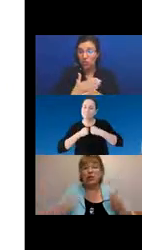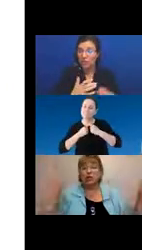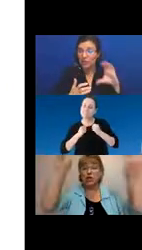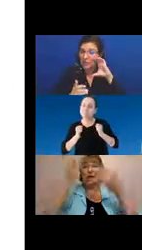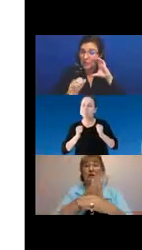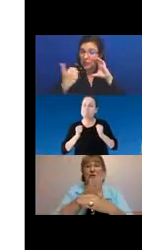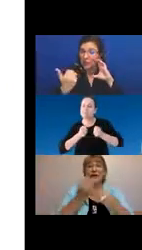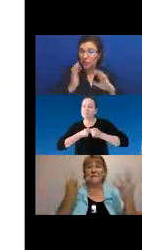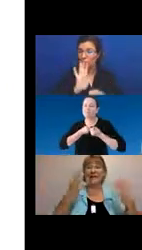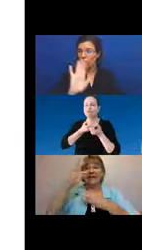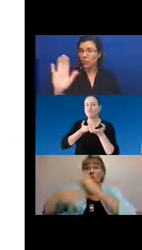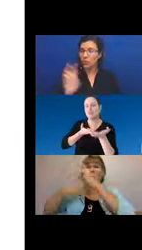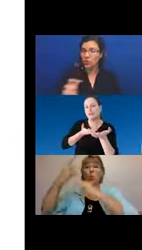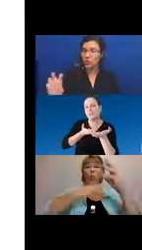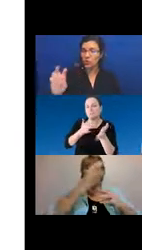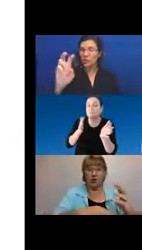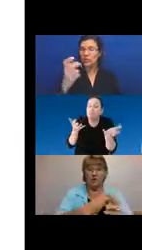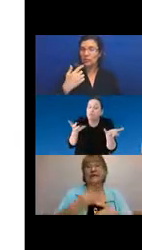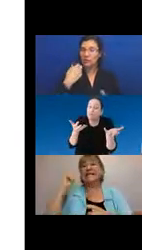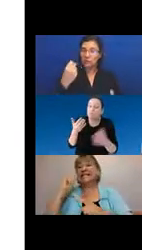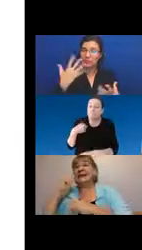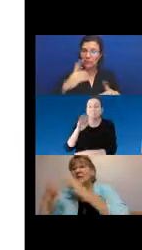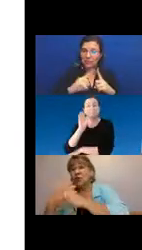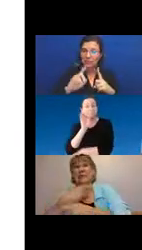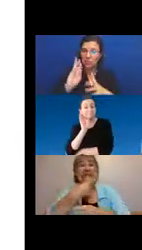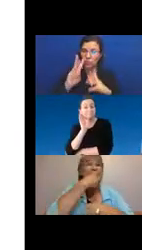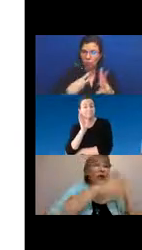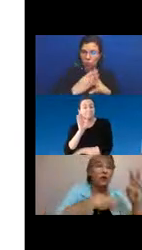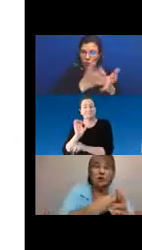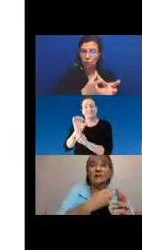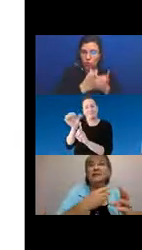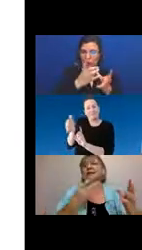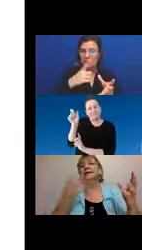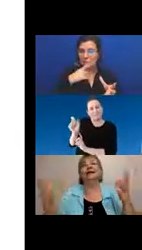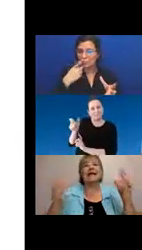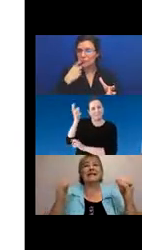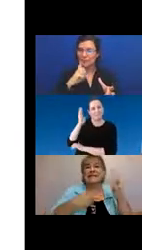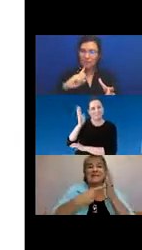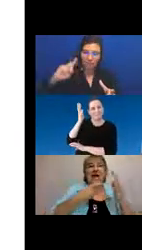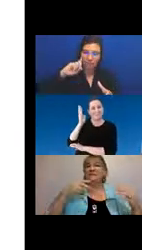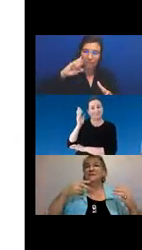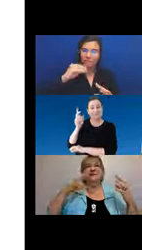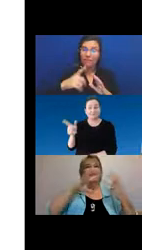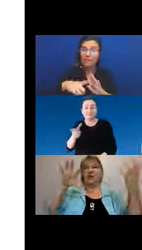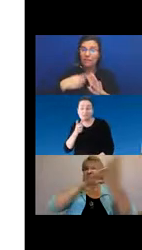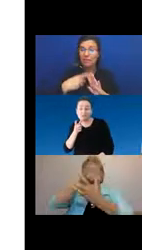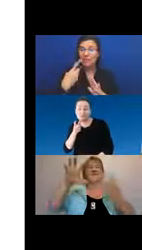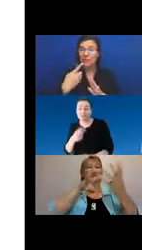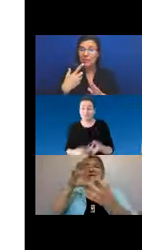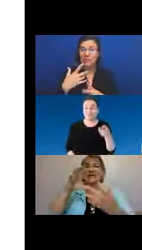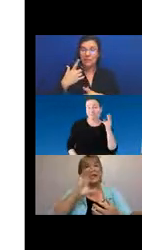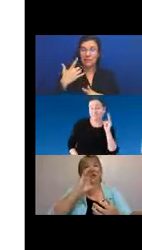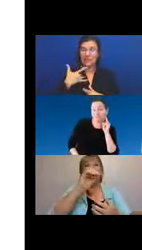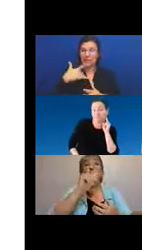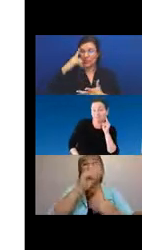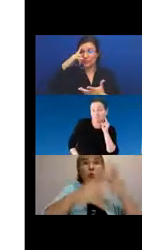people's journey between many worlds, deaf world, hearing world, and sometimes very